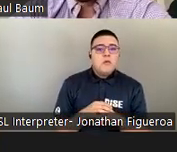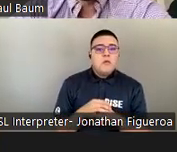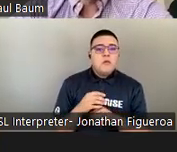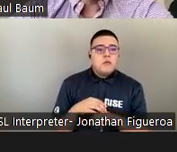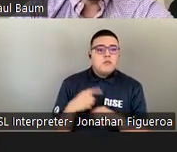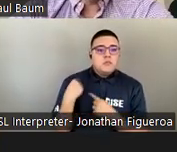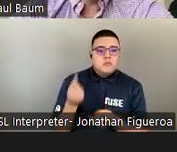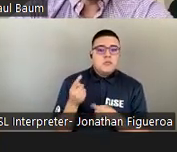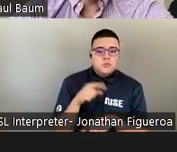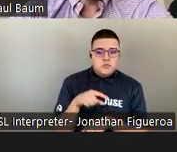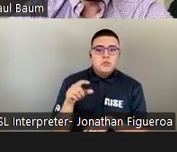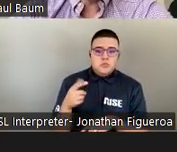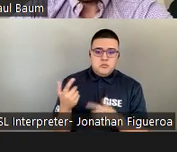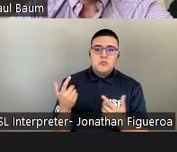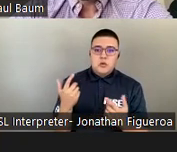good.